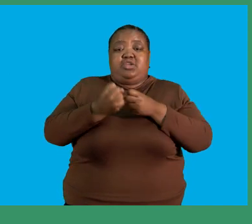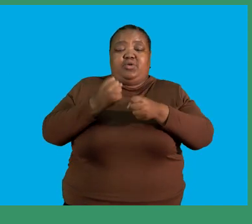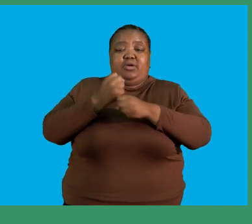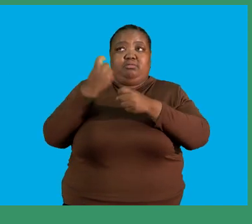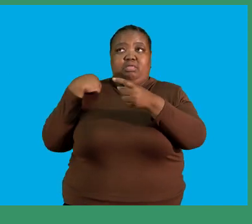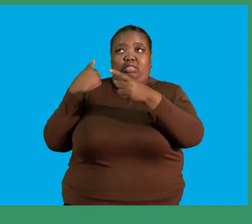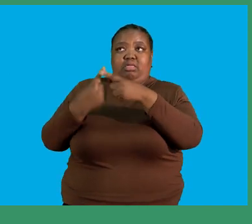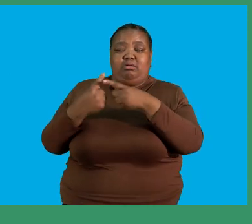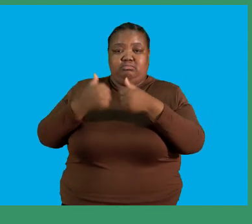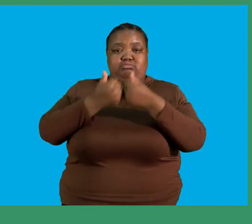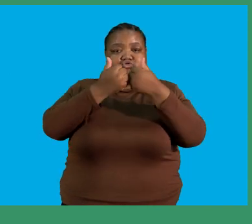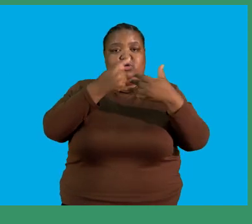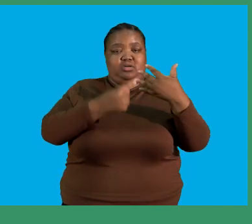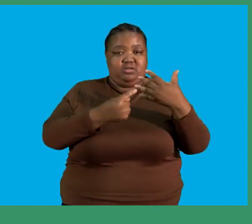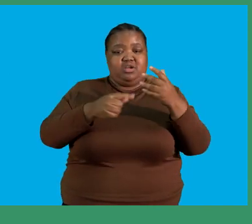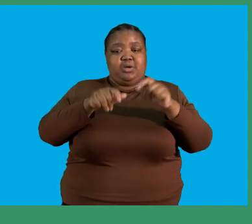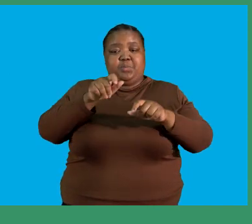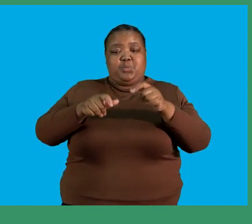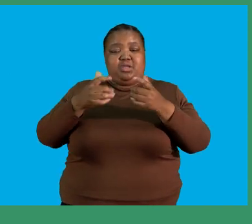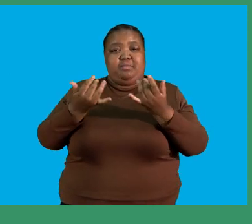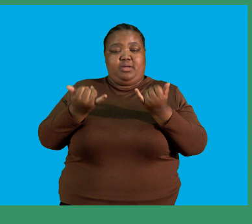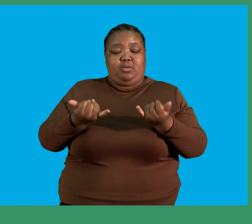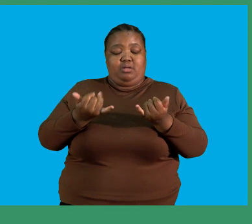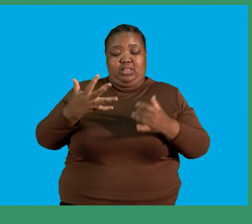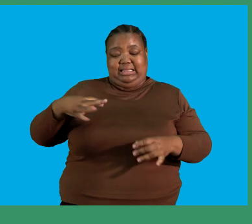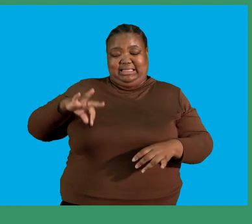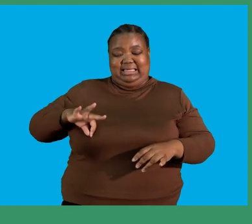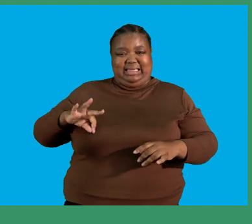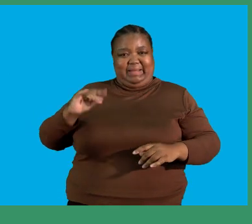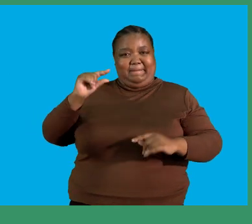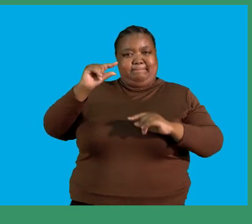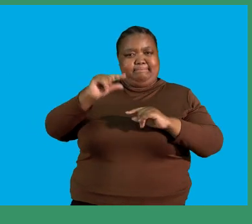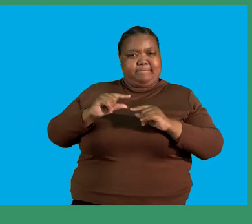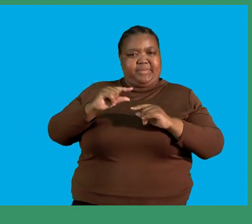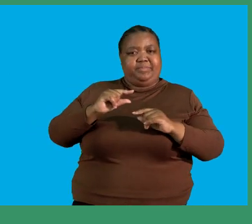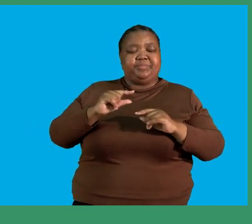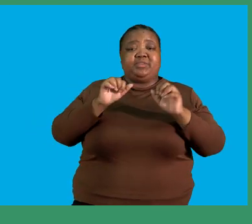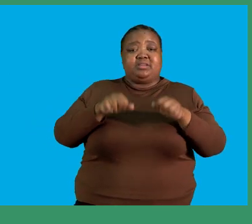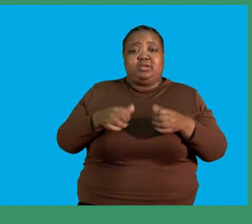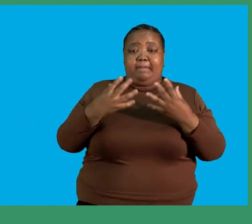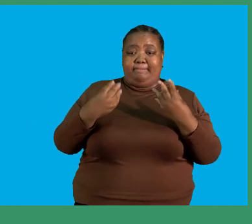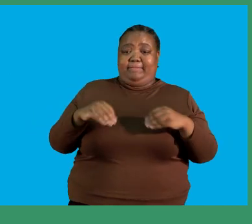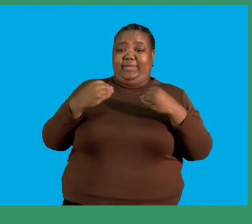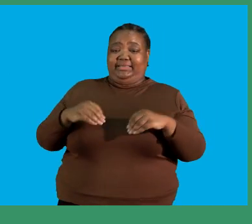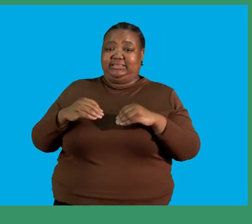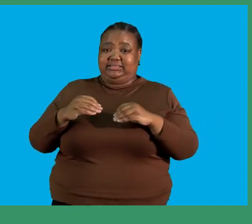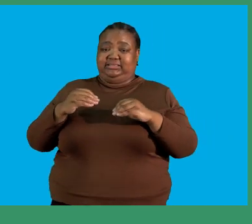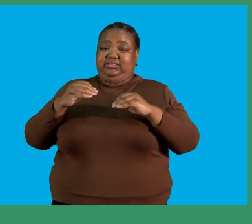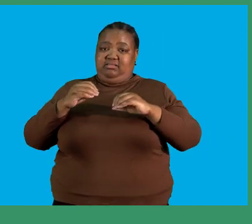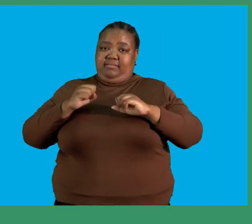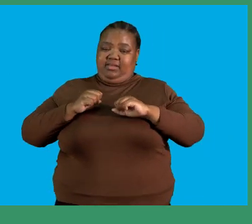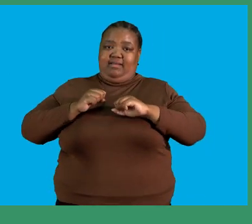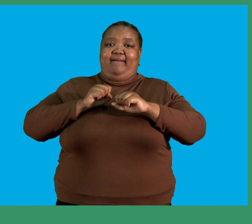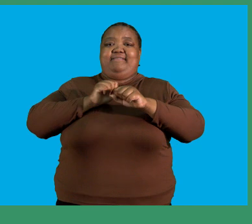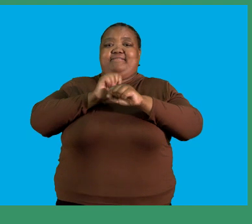have occurred in this year, people had less income to spend. Now, does that affect our business